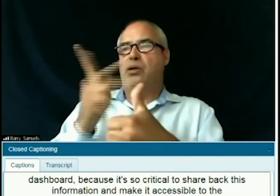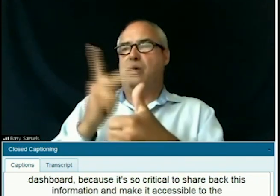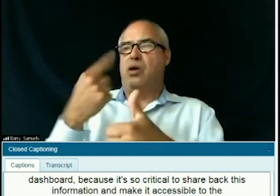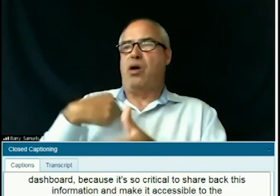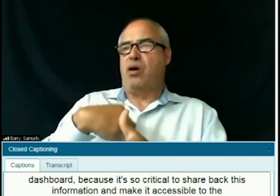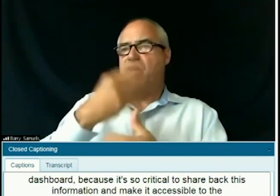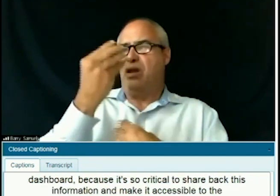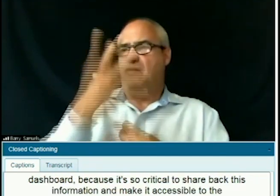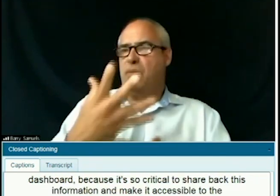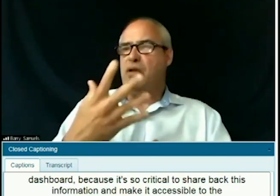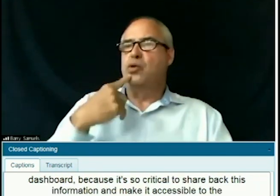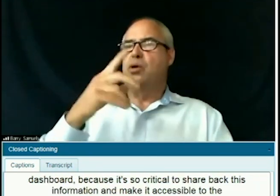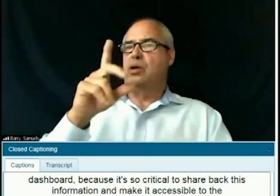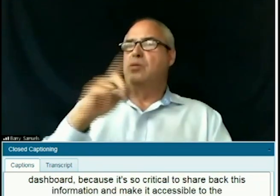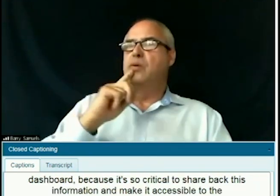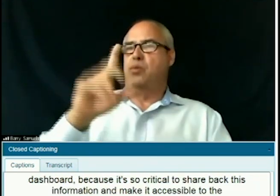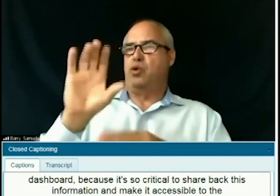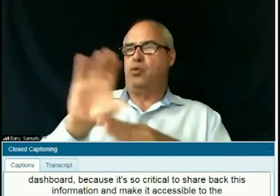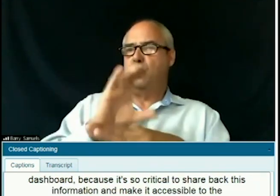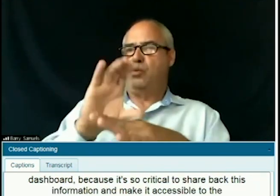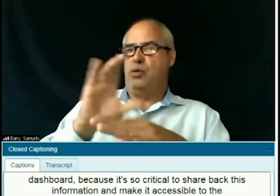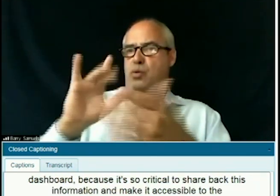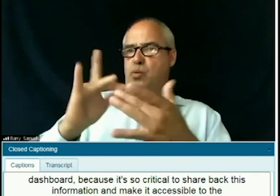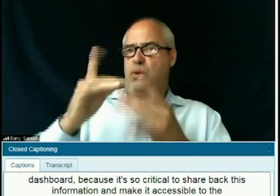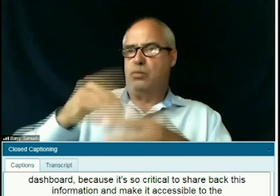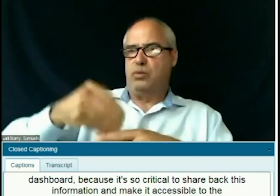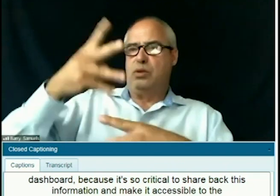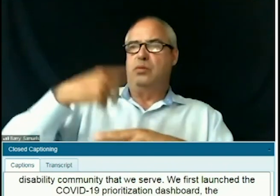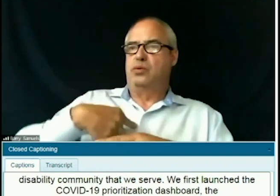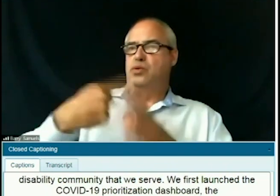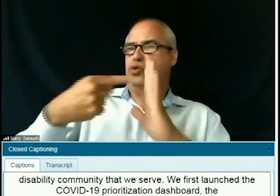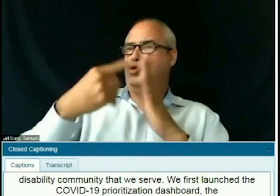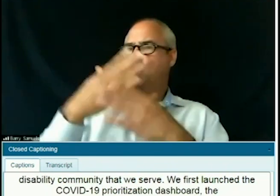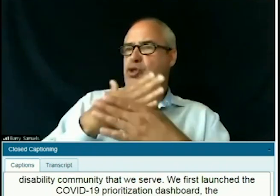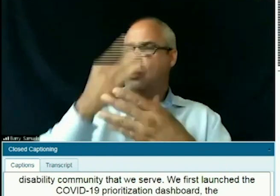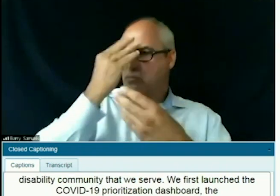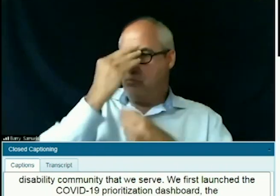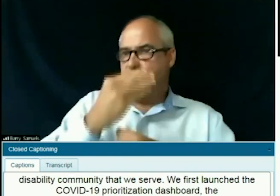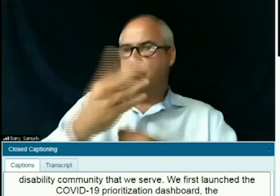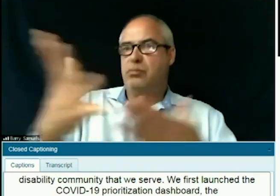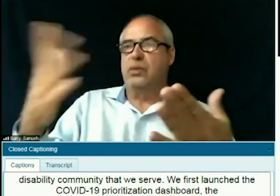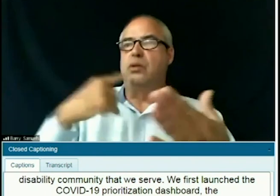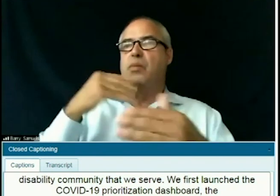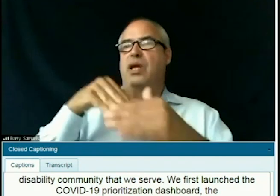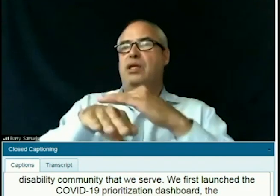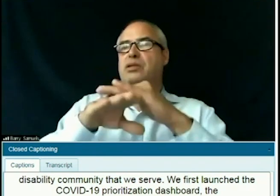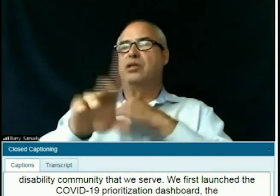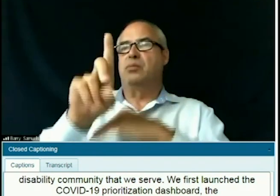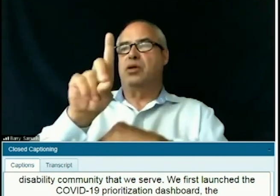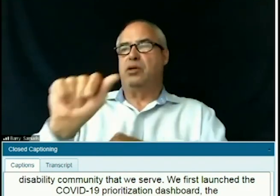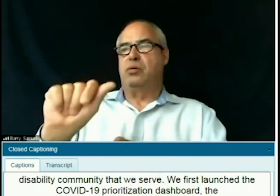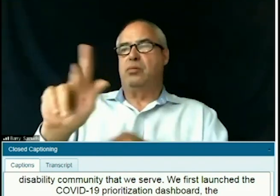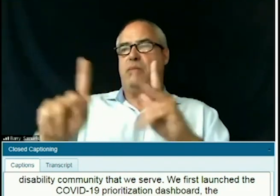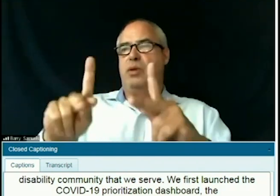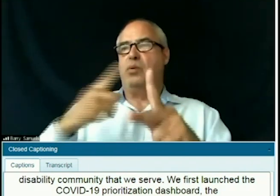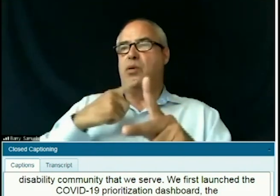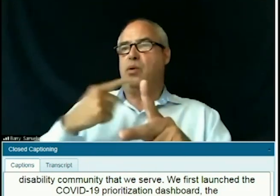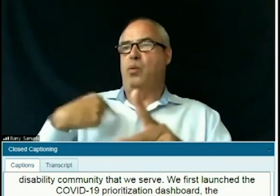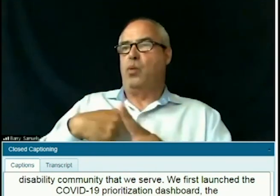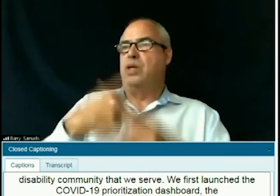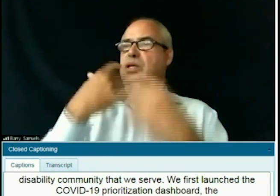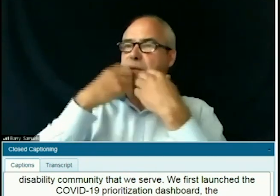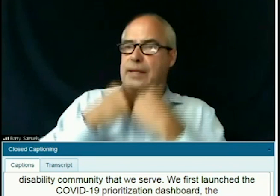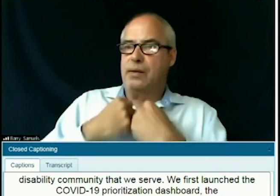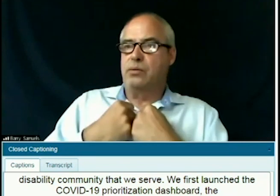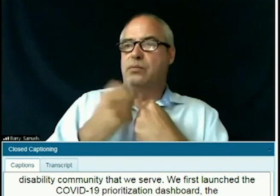dashboard because it's so critical to share back this information and make it accessible to the disability community that we serve. We